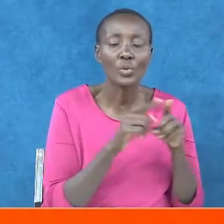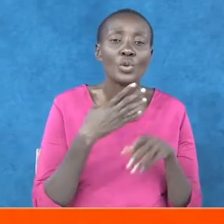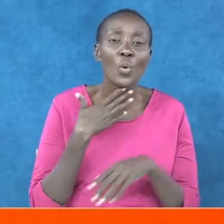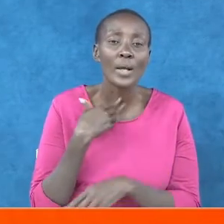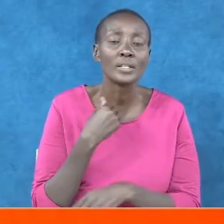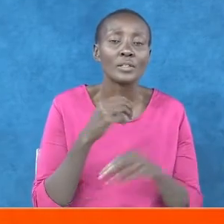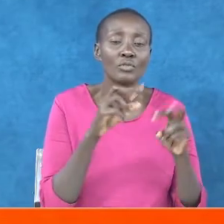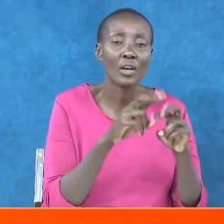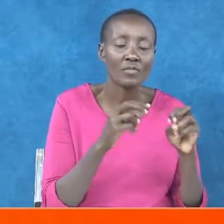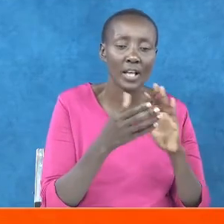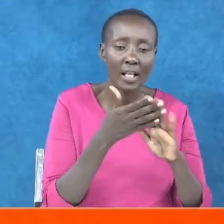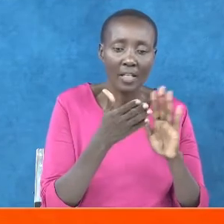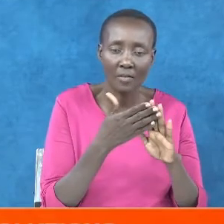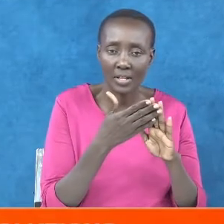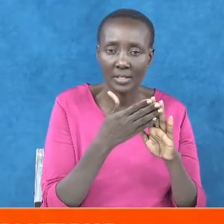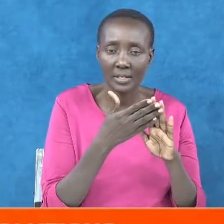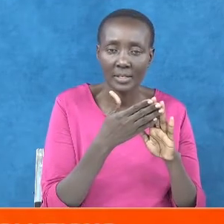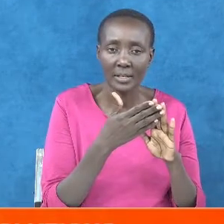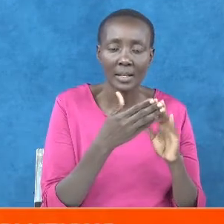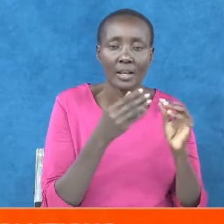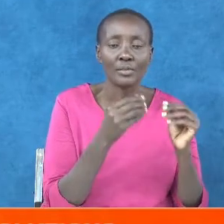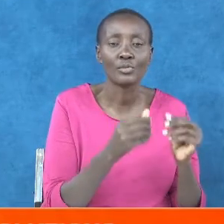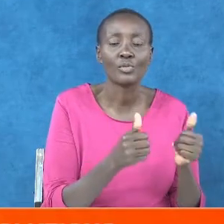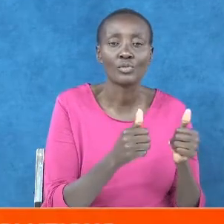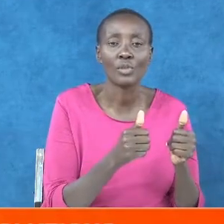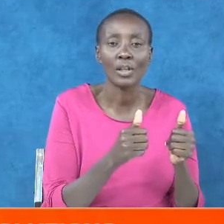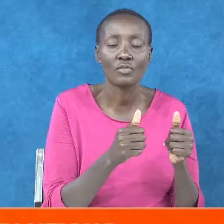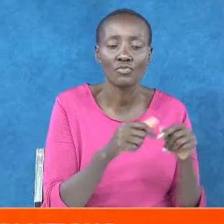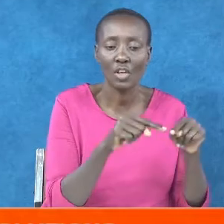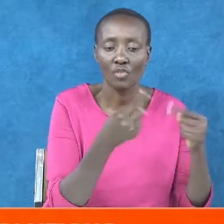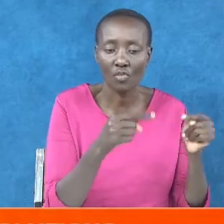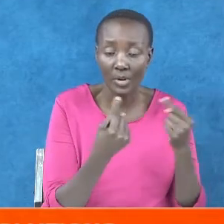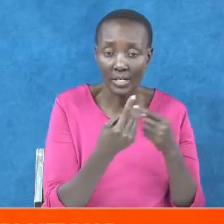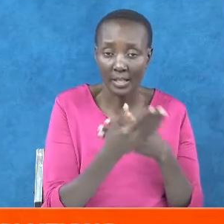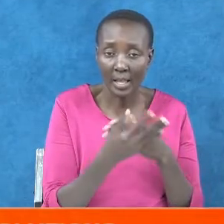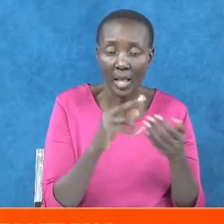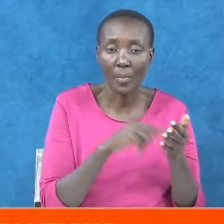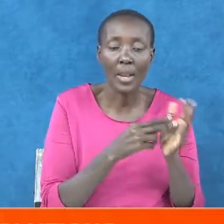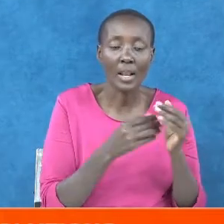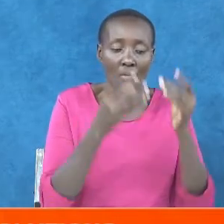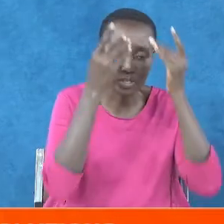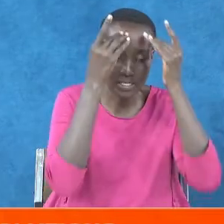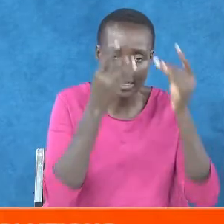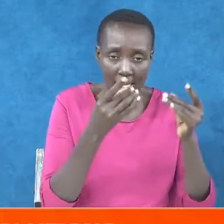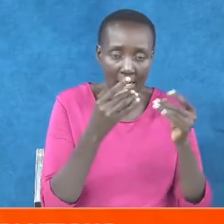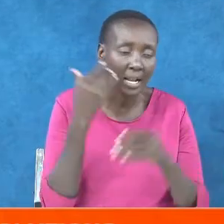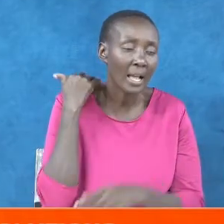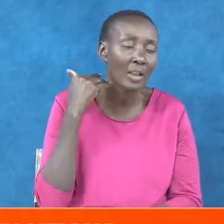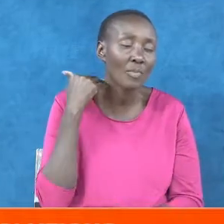the quickest way to arrive at a resolution to this particular dispute. And therefore that determines, it's not only in